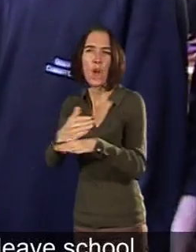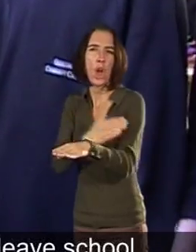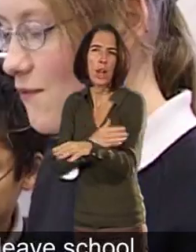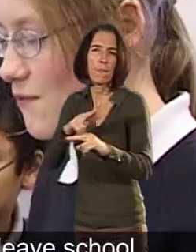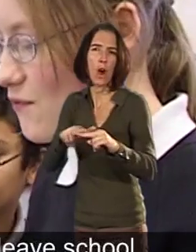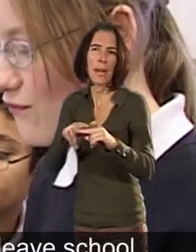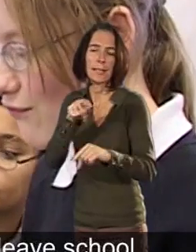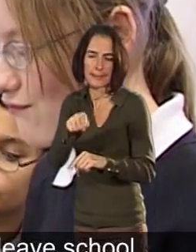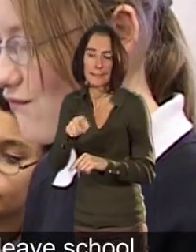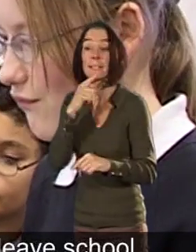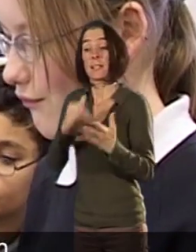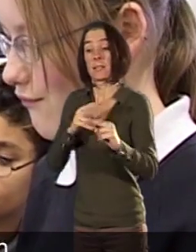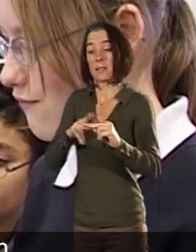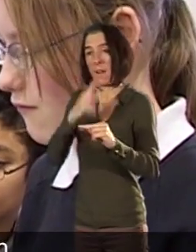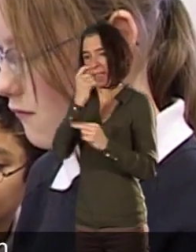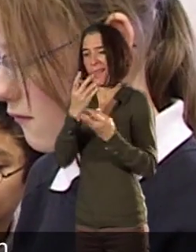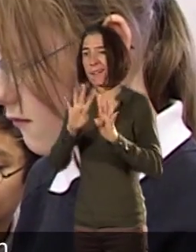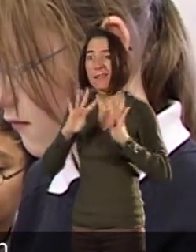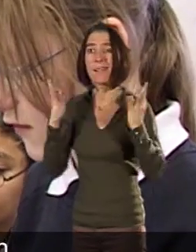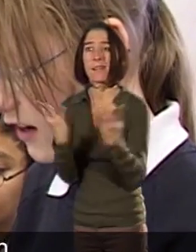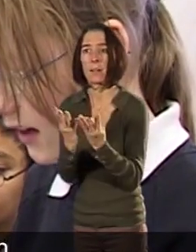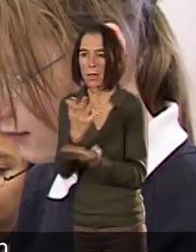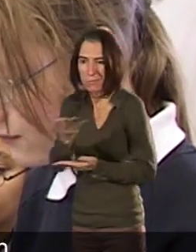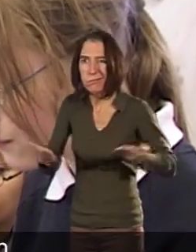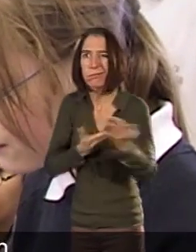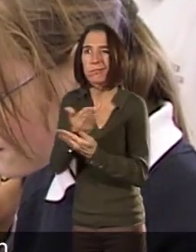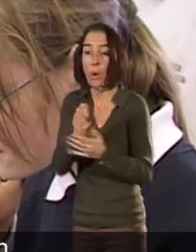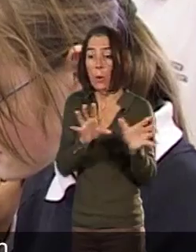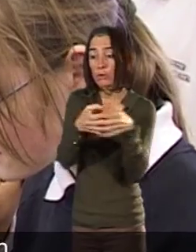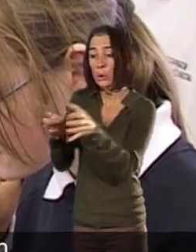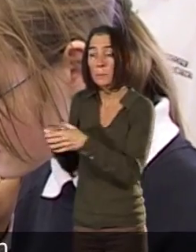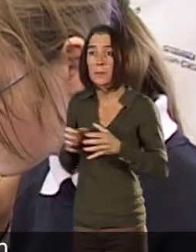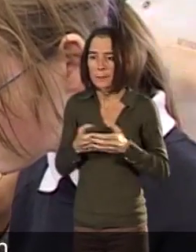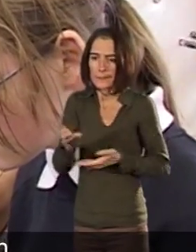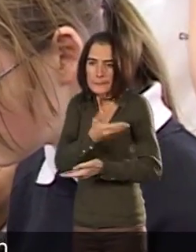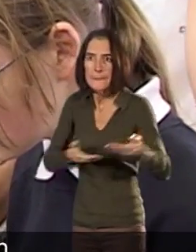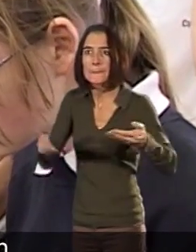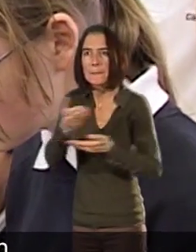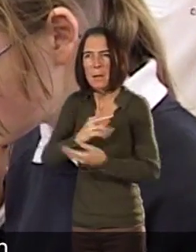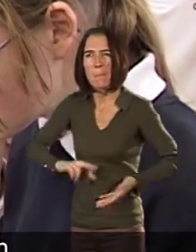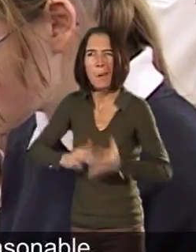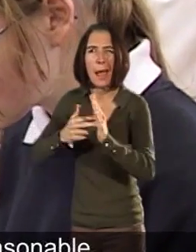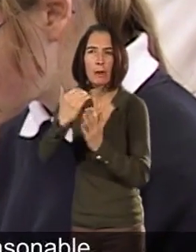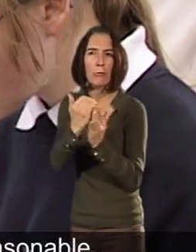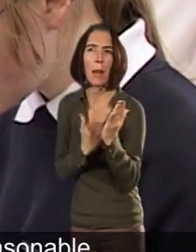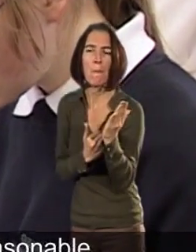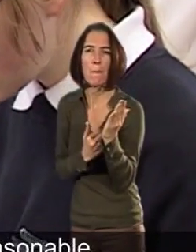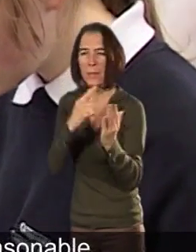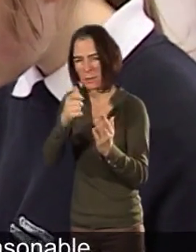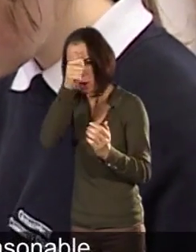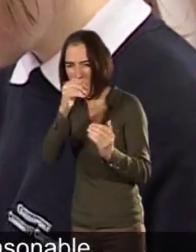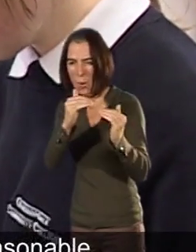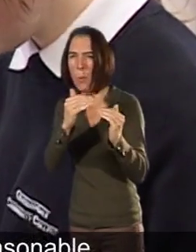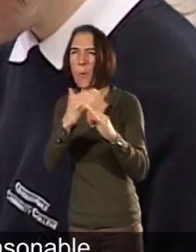on a Friday, and staff use this time to meet together as a whole staff or in smaller groups to plan the curriculum, to differentiate